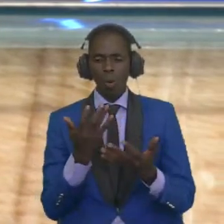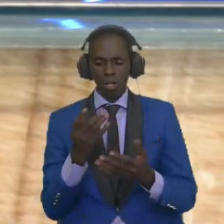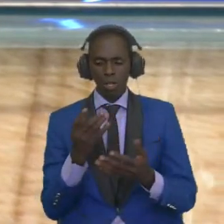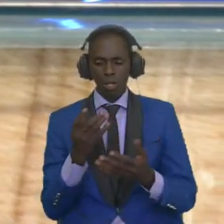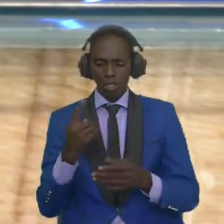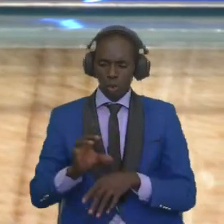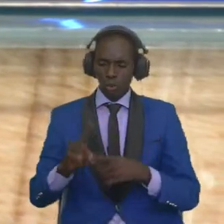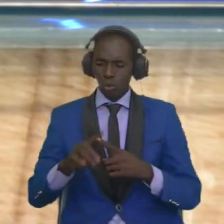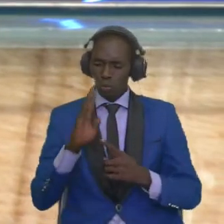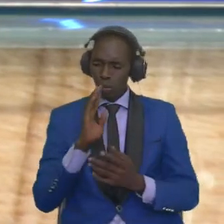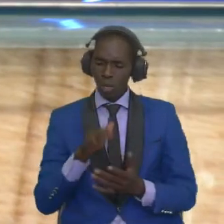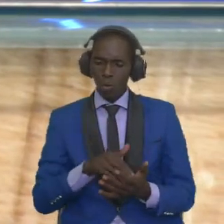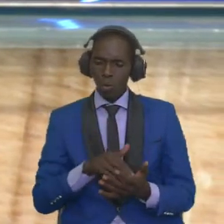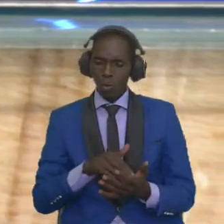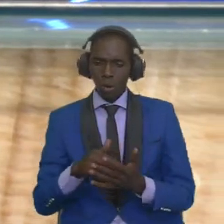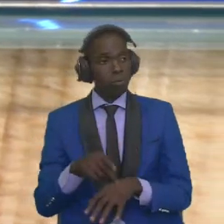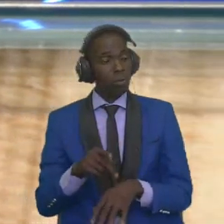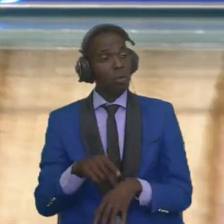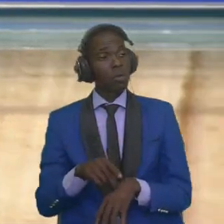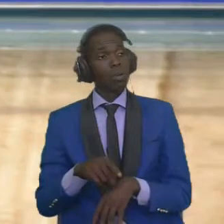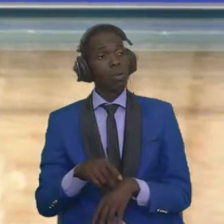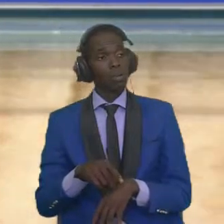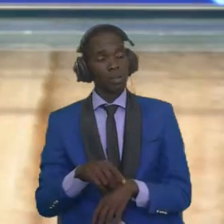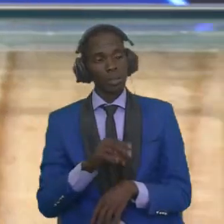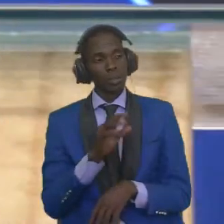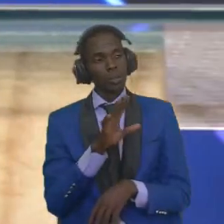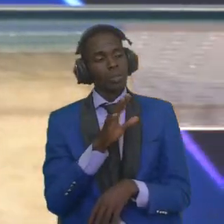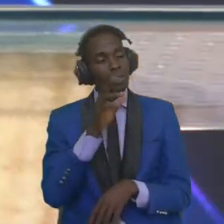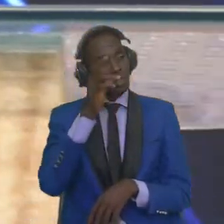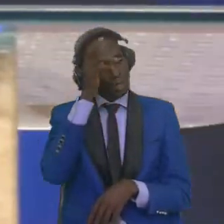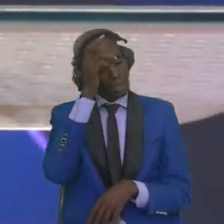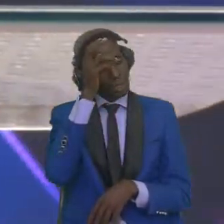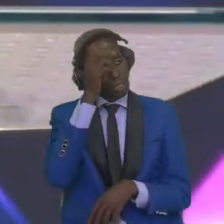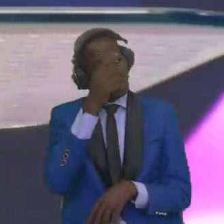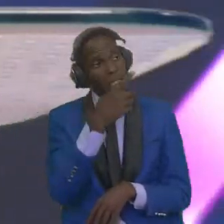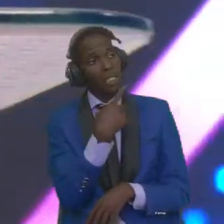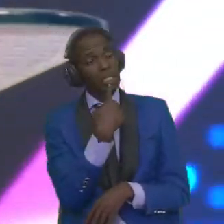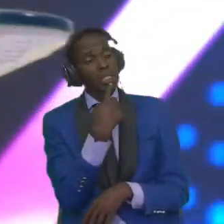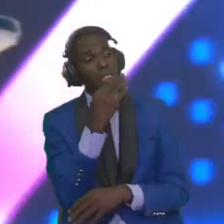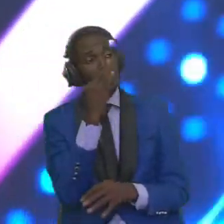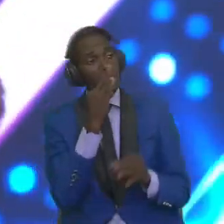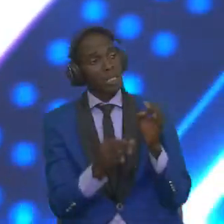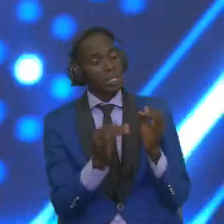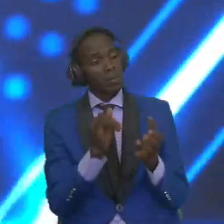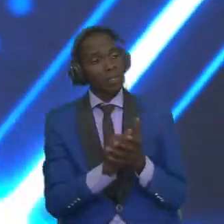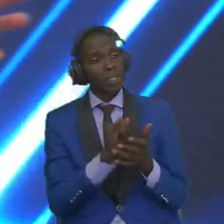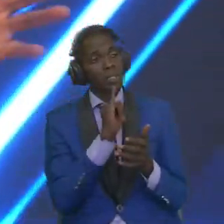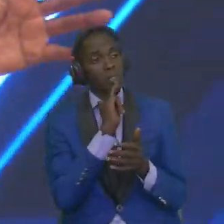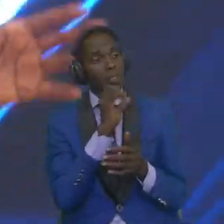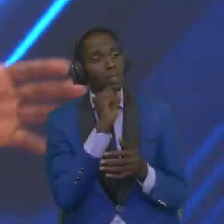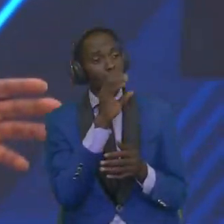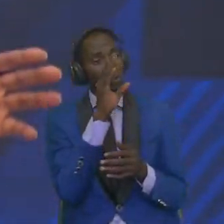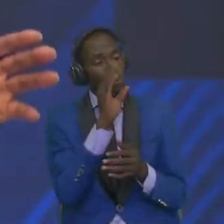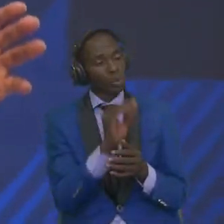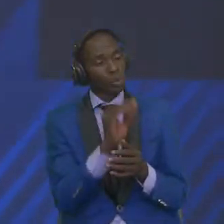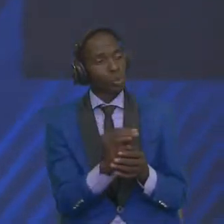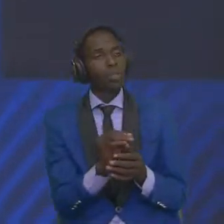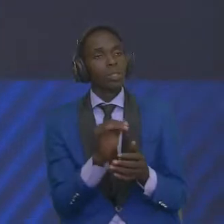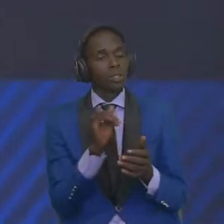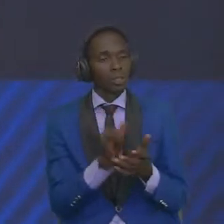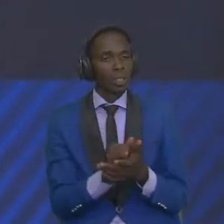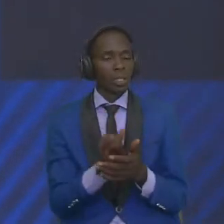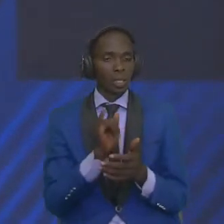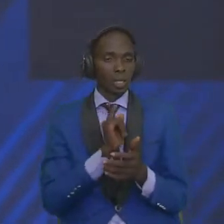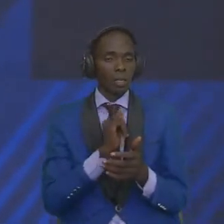And Paul the apostle continued, Satan said, if that is so, that you have a big mouth and